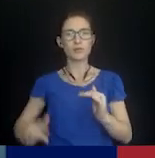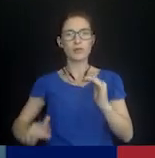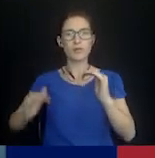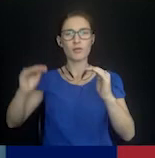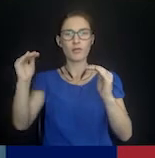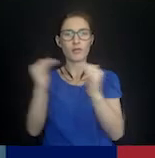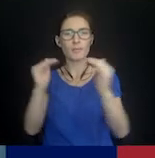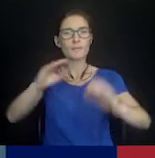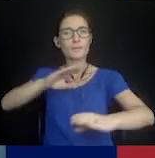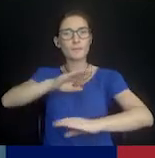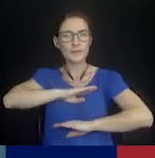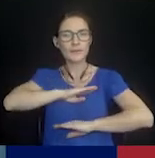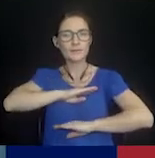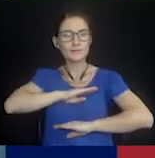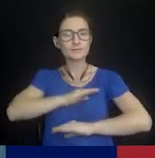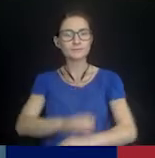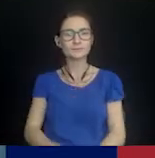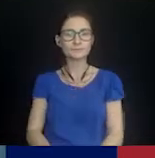filled.